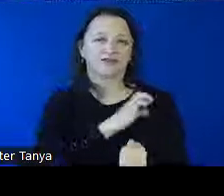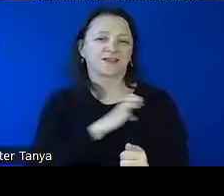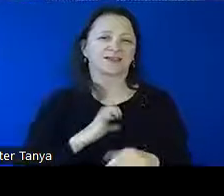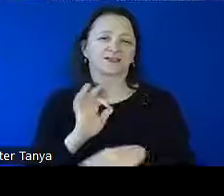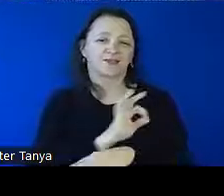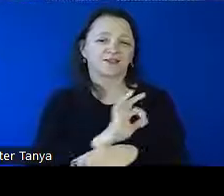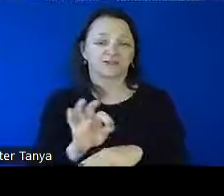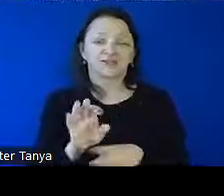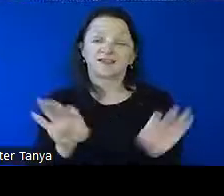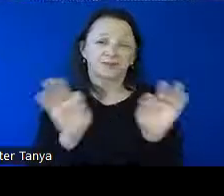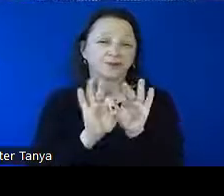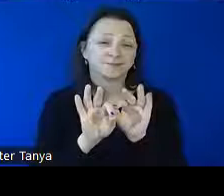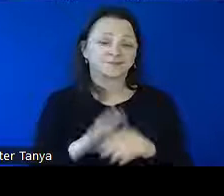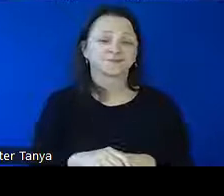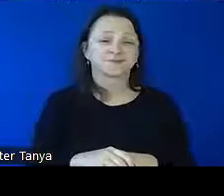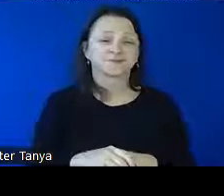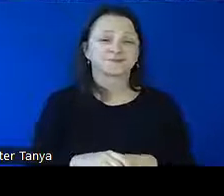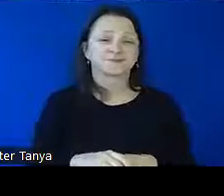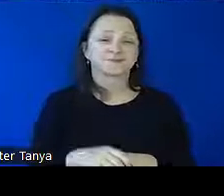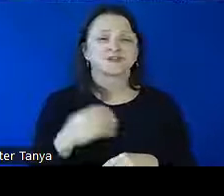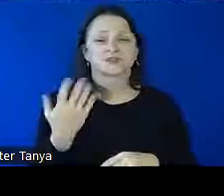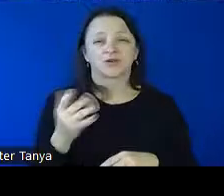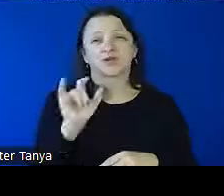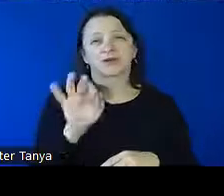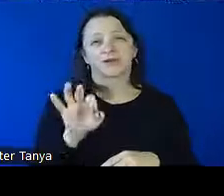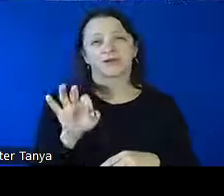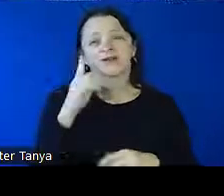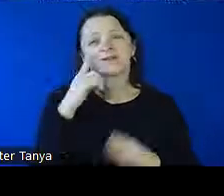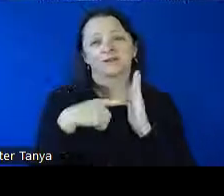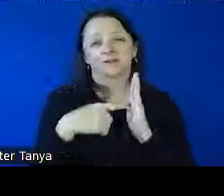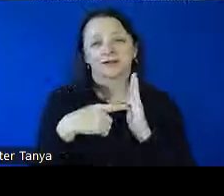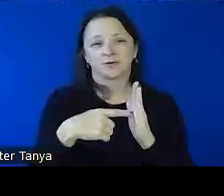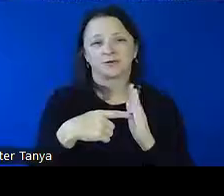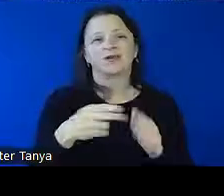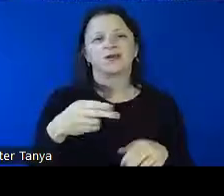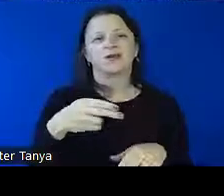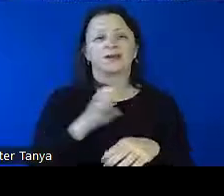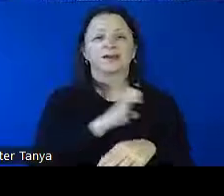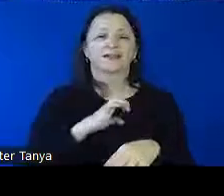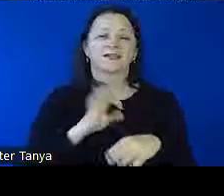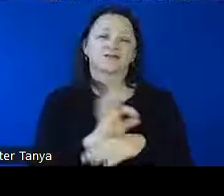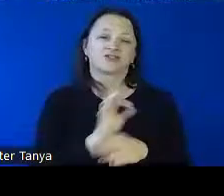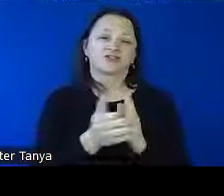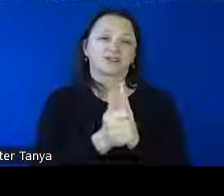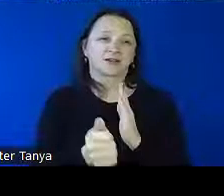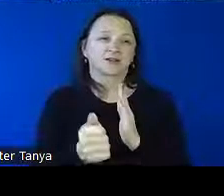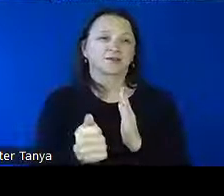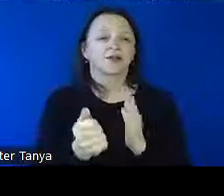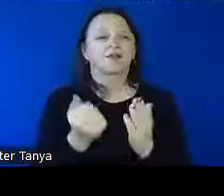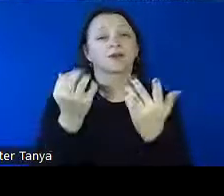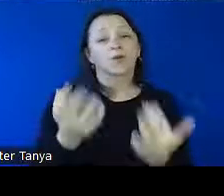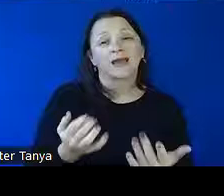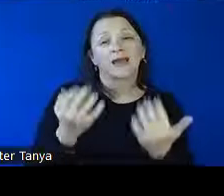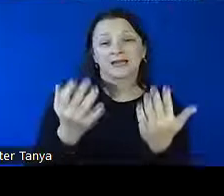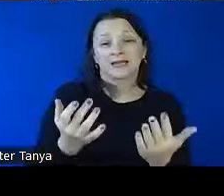is one way to do it. So if they're having difficulty with those hot executive function skills like waiting, can we show them a